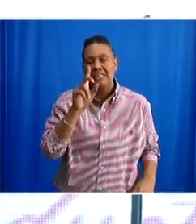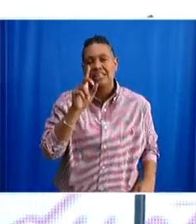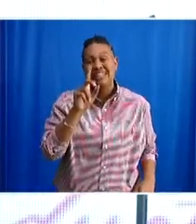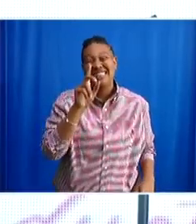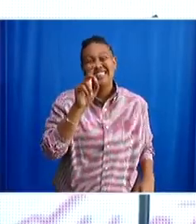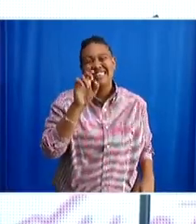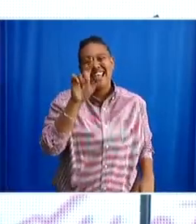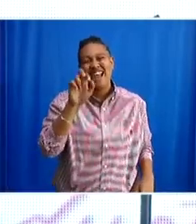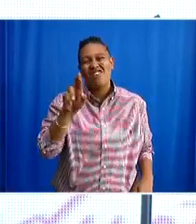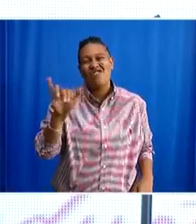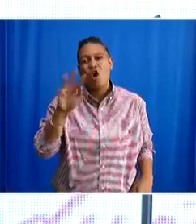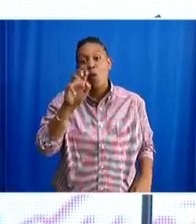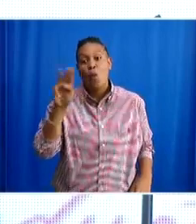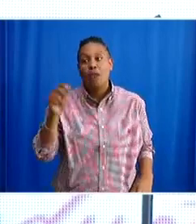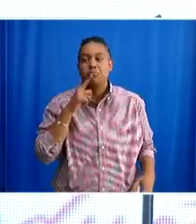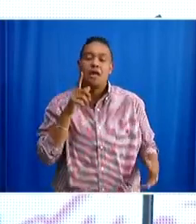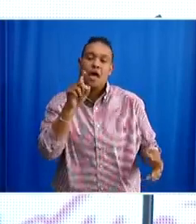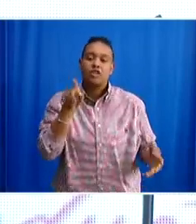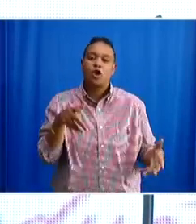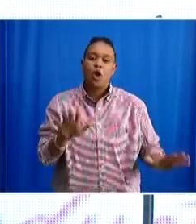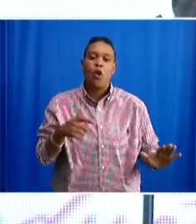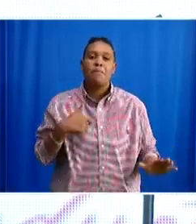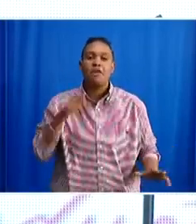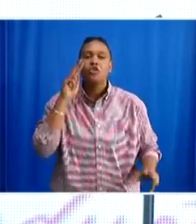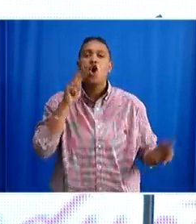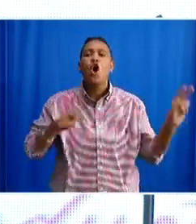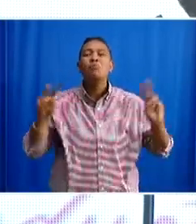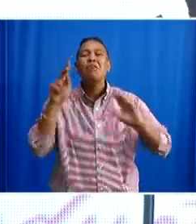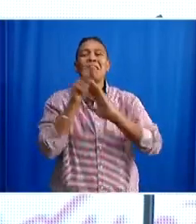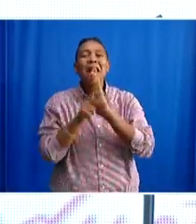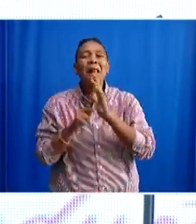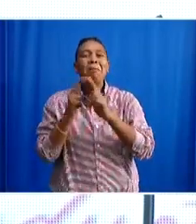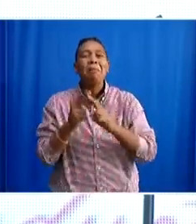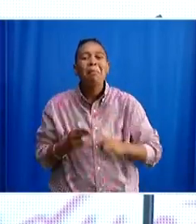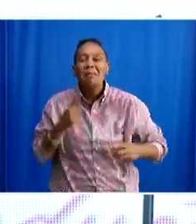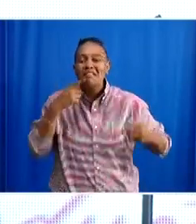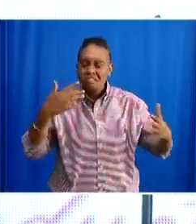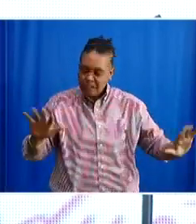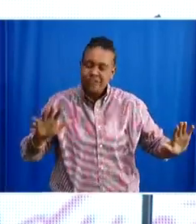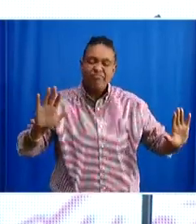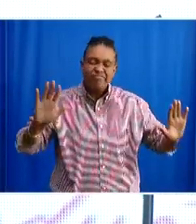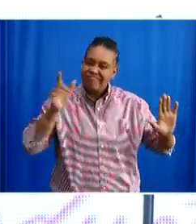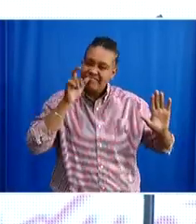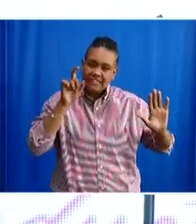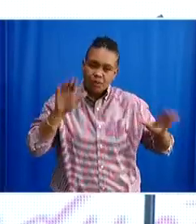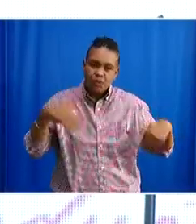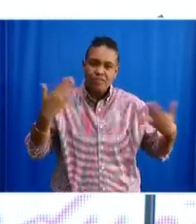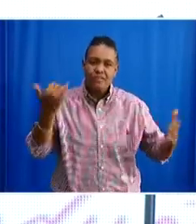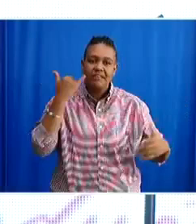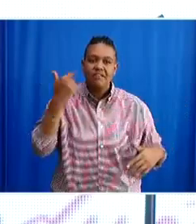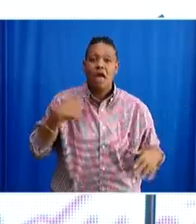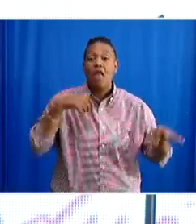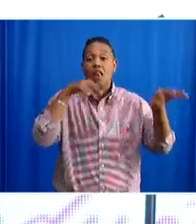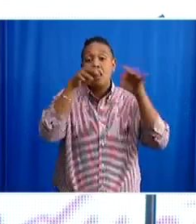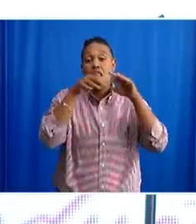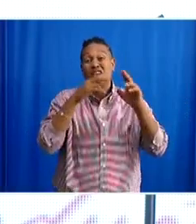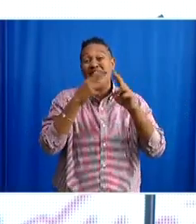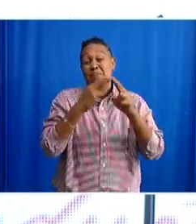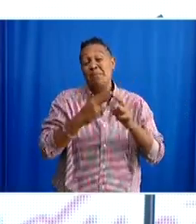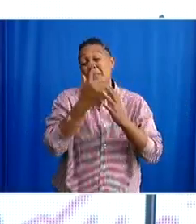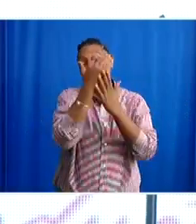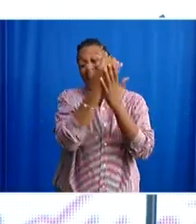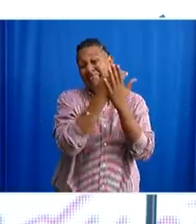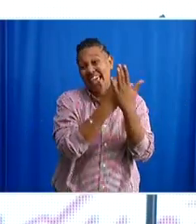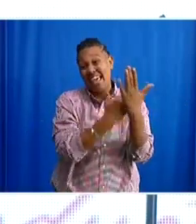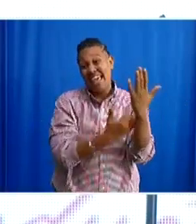I will ask that you permit me to observe the protocols that were set in the opening, because if I go through that entire